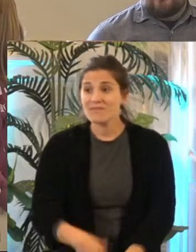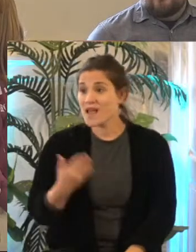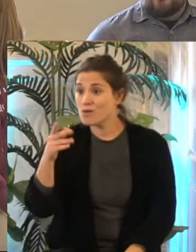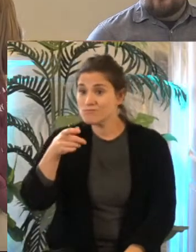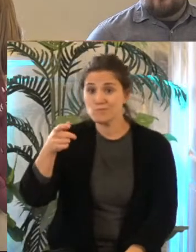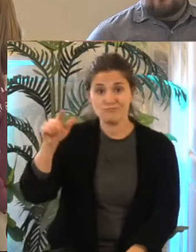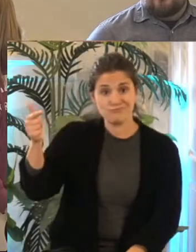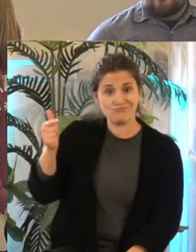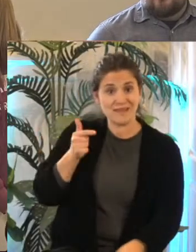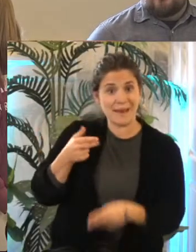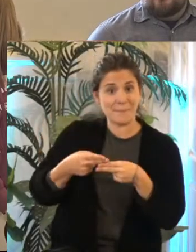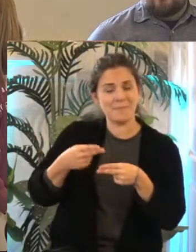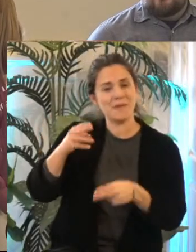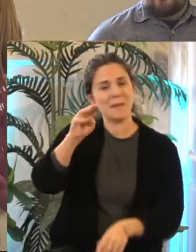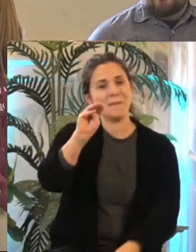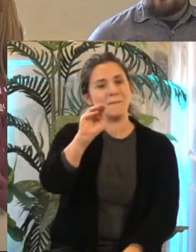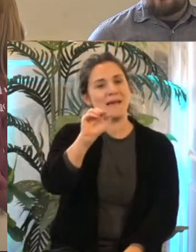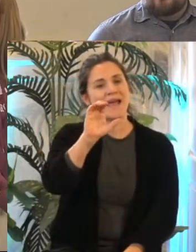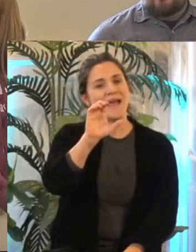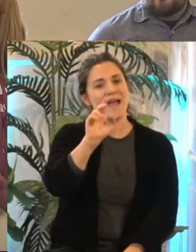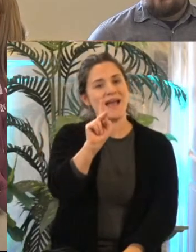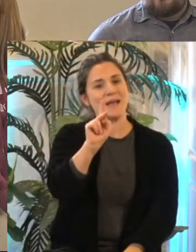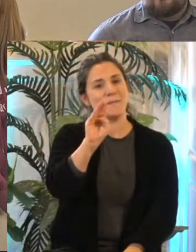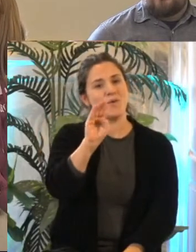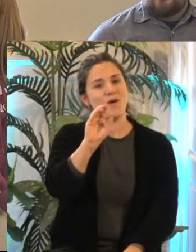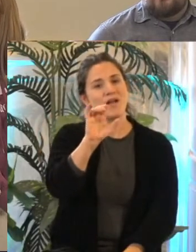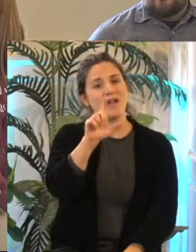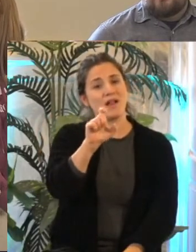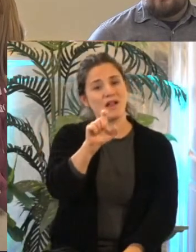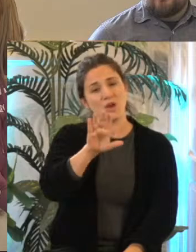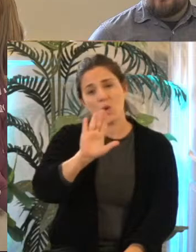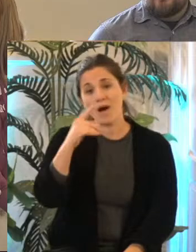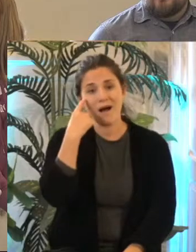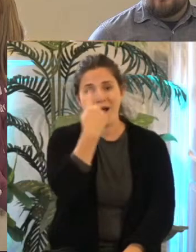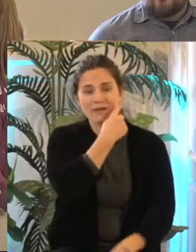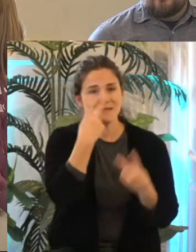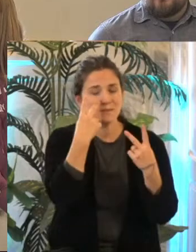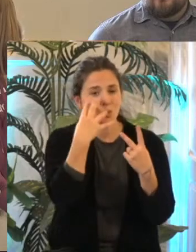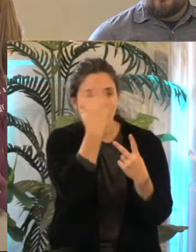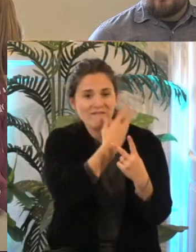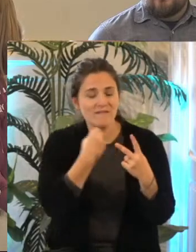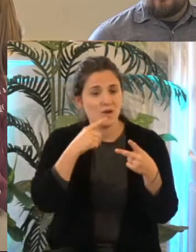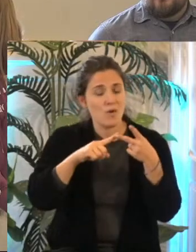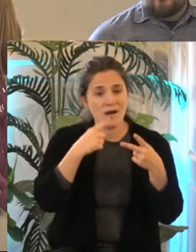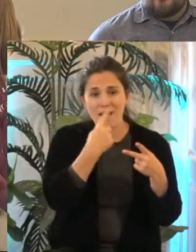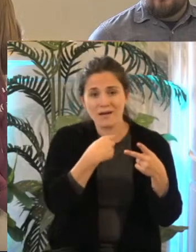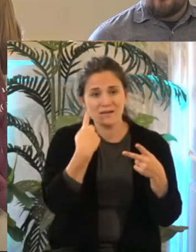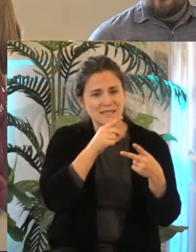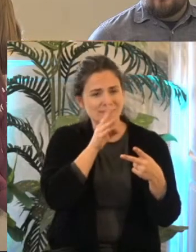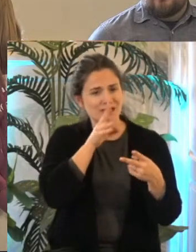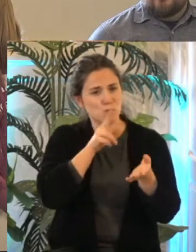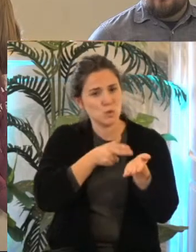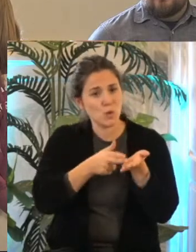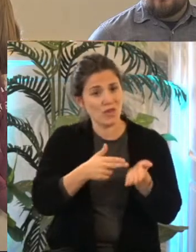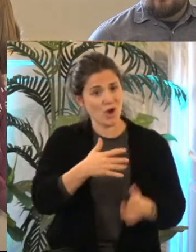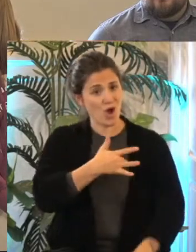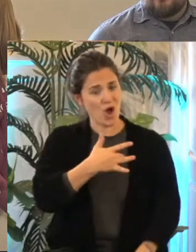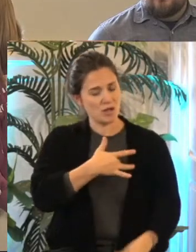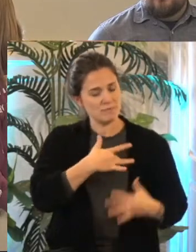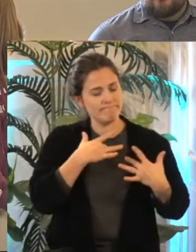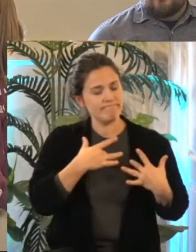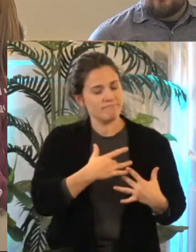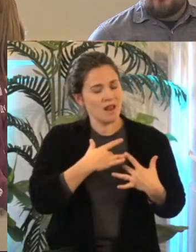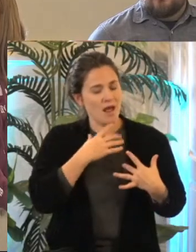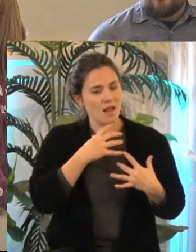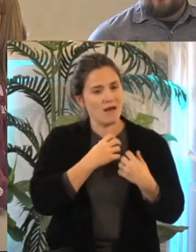name. Mac Boyle. Mac Boyle. May your eyes see beauty, may your lips speak truth, may your heart know love, and may your hands do the